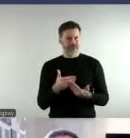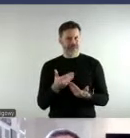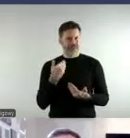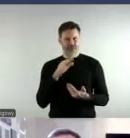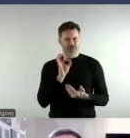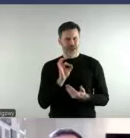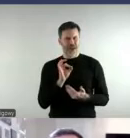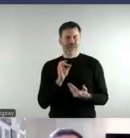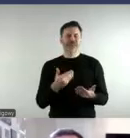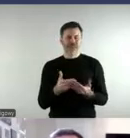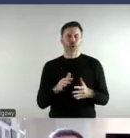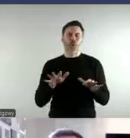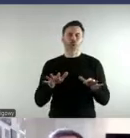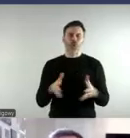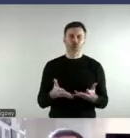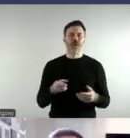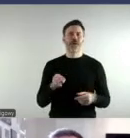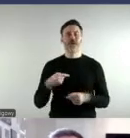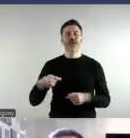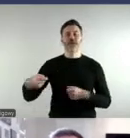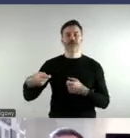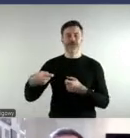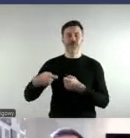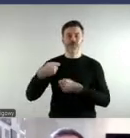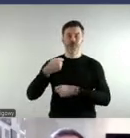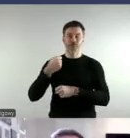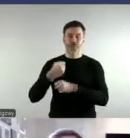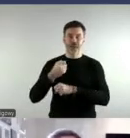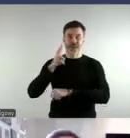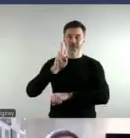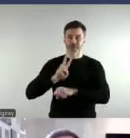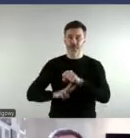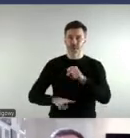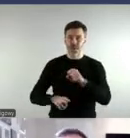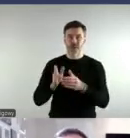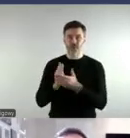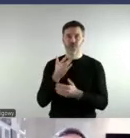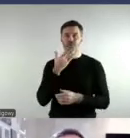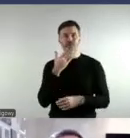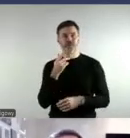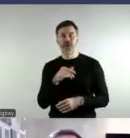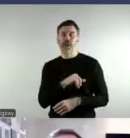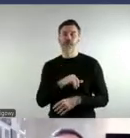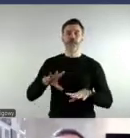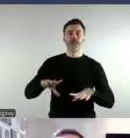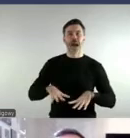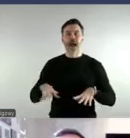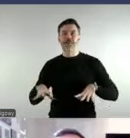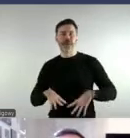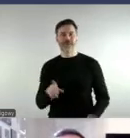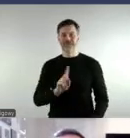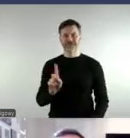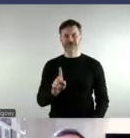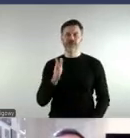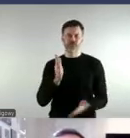the naprawdę state fire z service. naszymi Why am I saying that? funkcjonariuszami, z naszymi Because pracownikami with jesteśmy już na our tyle. To officers, bardzo we are on skracza